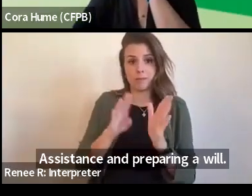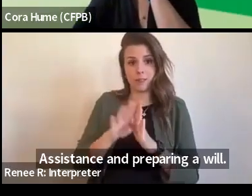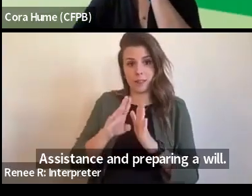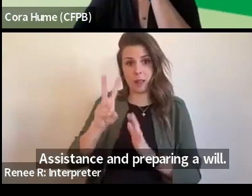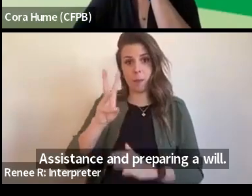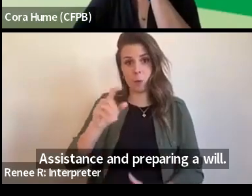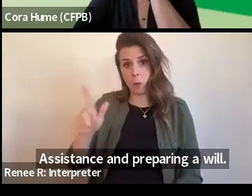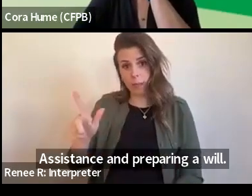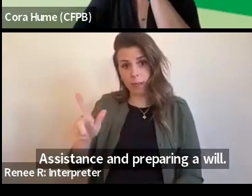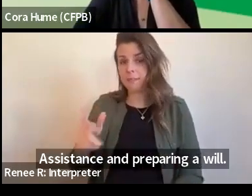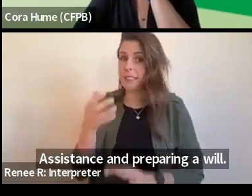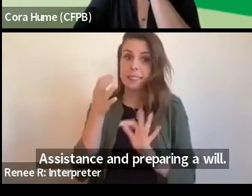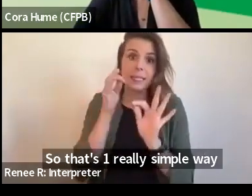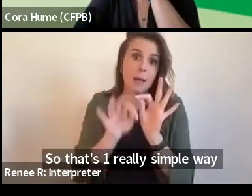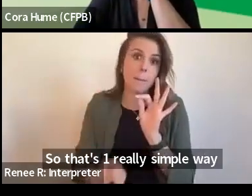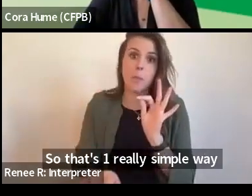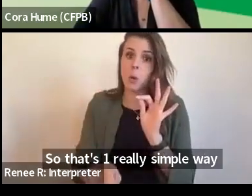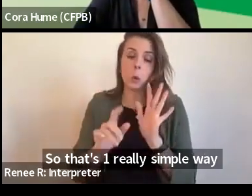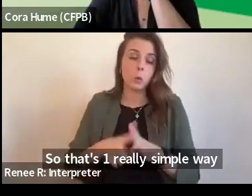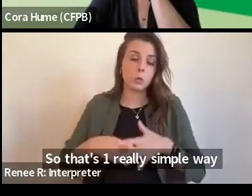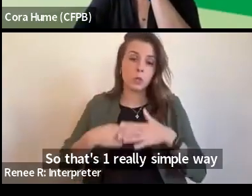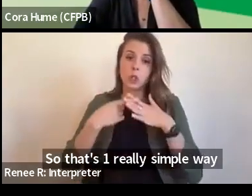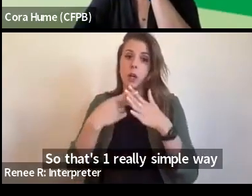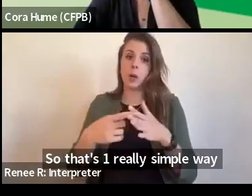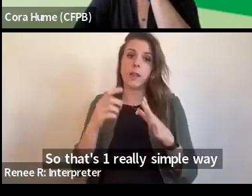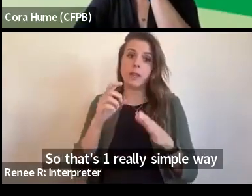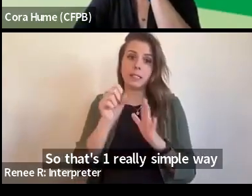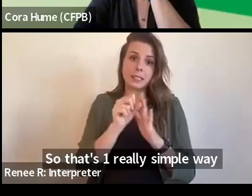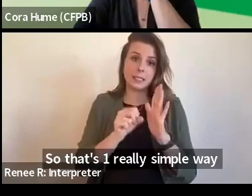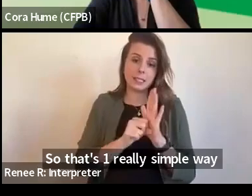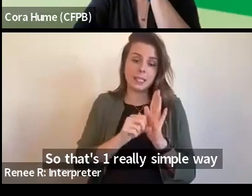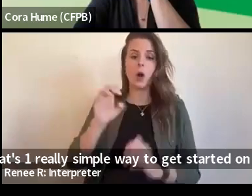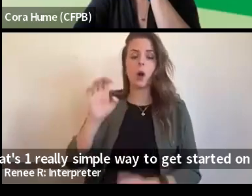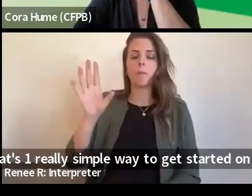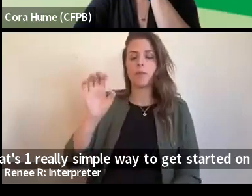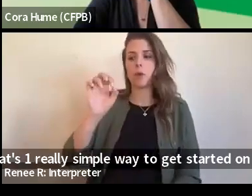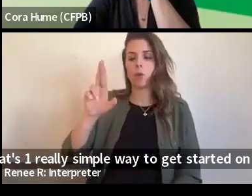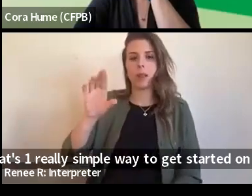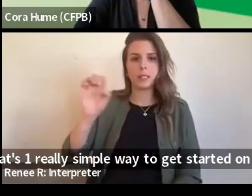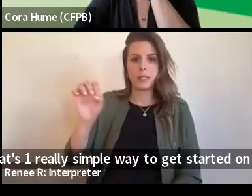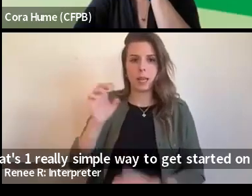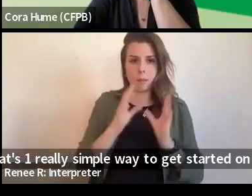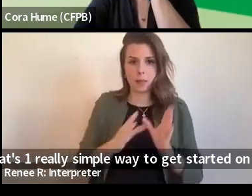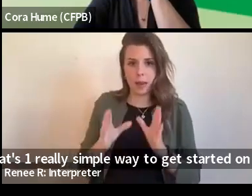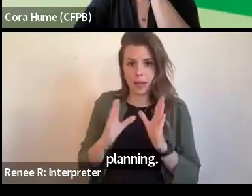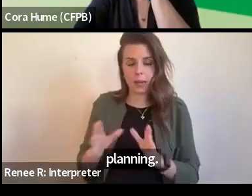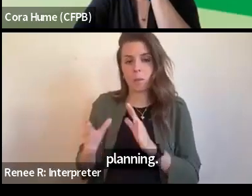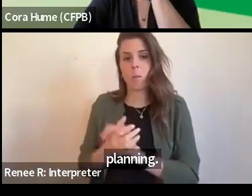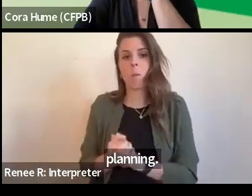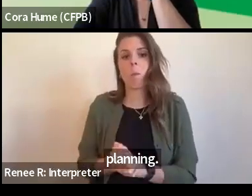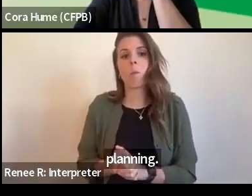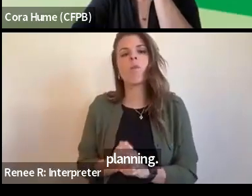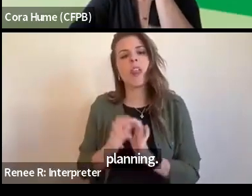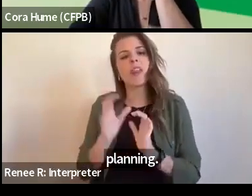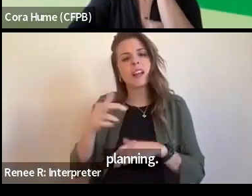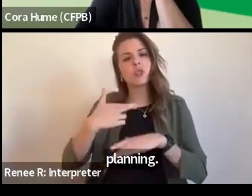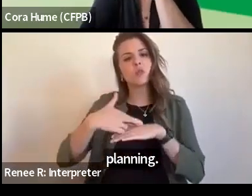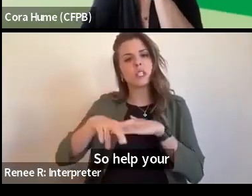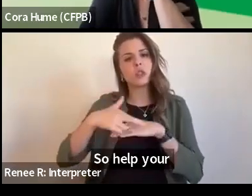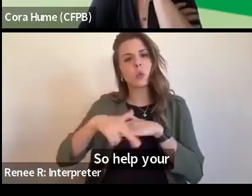simple way to get started on estate planning. So help your client find those resources. The other thing to